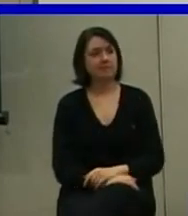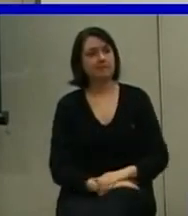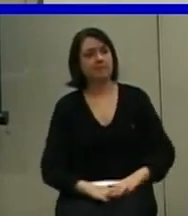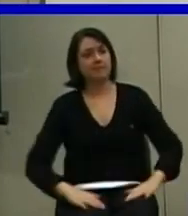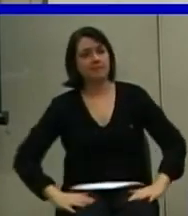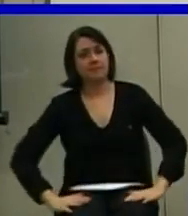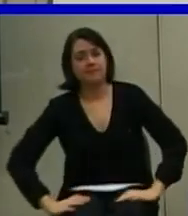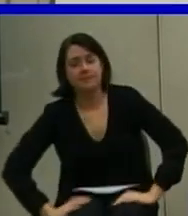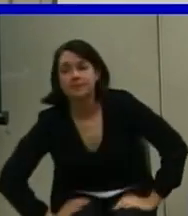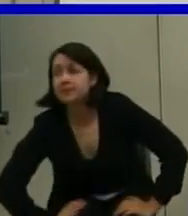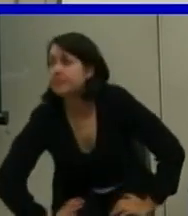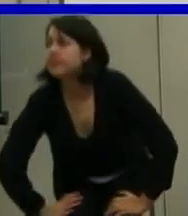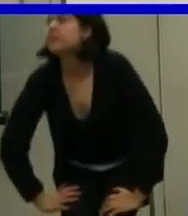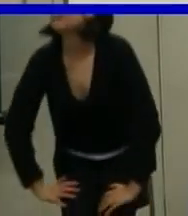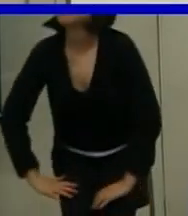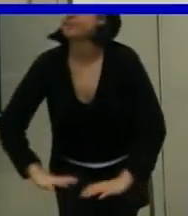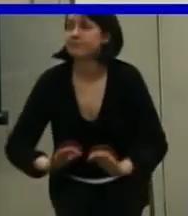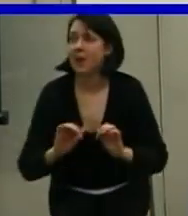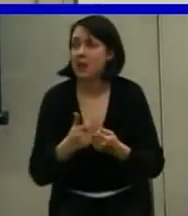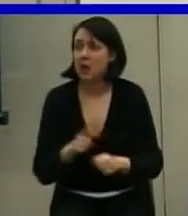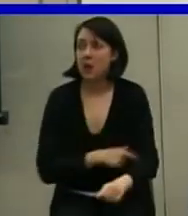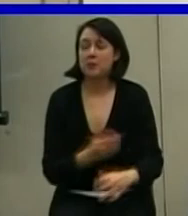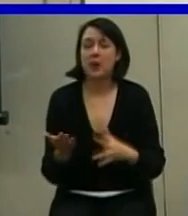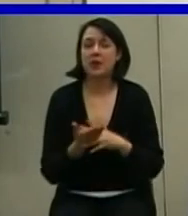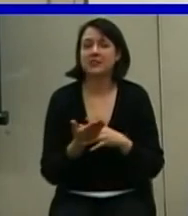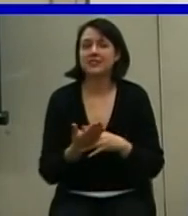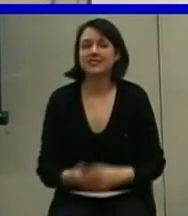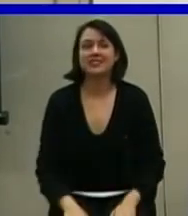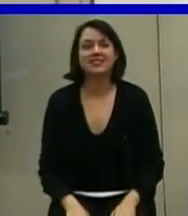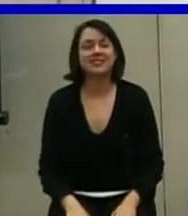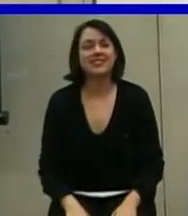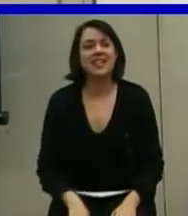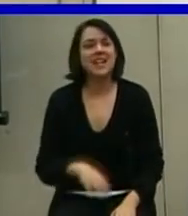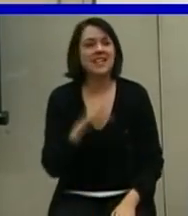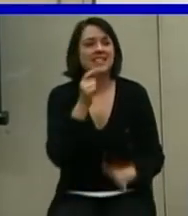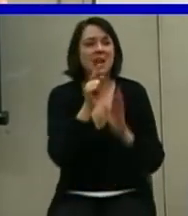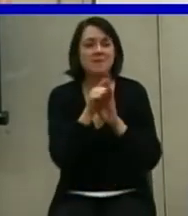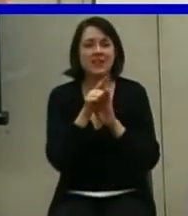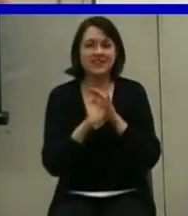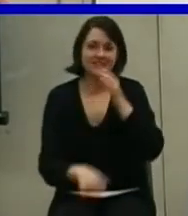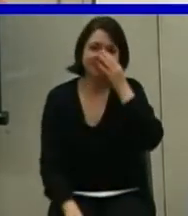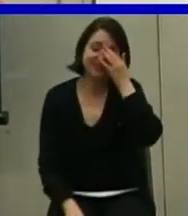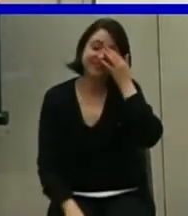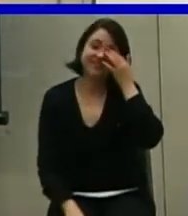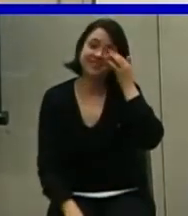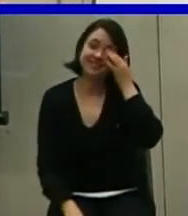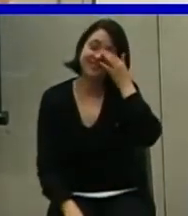10-minute break.